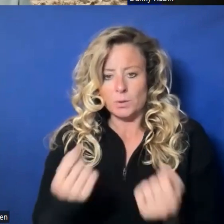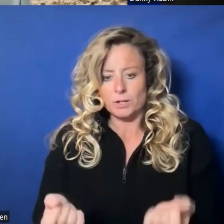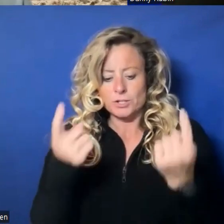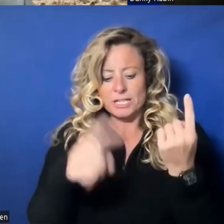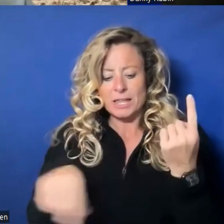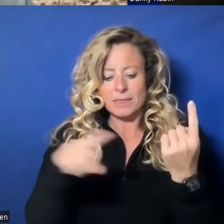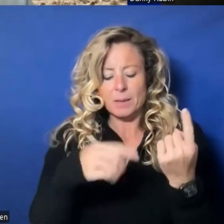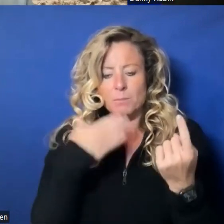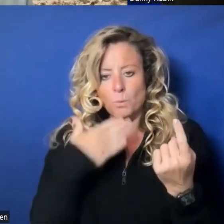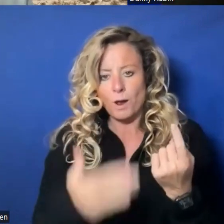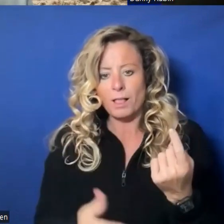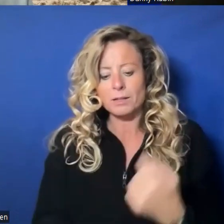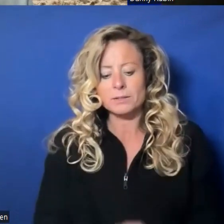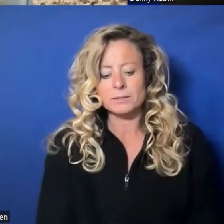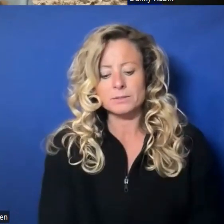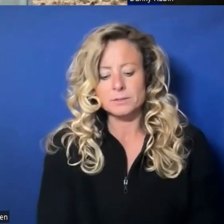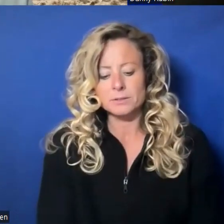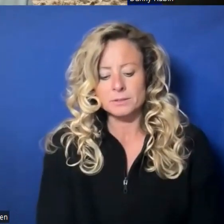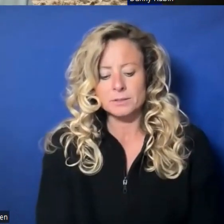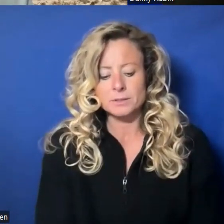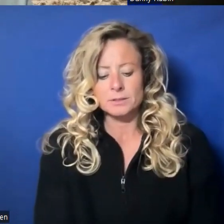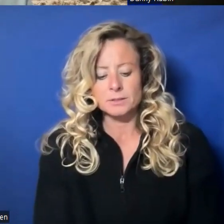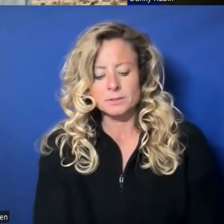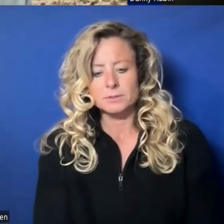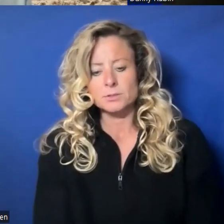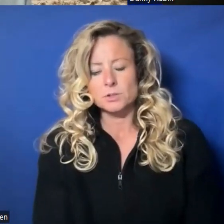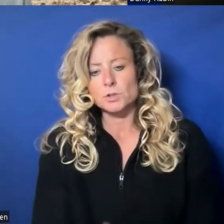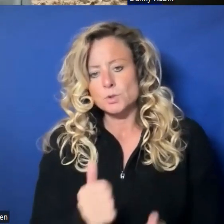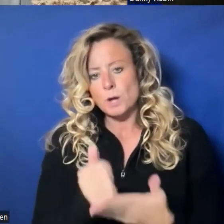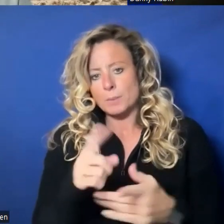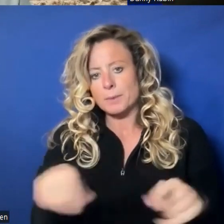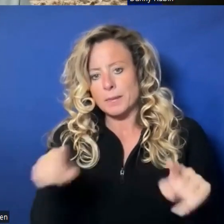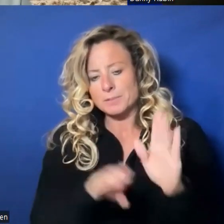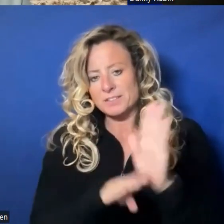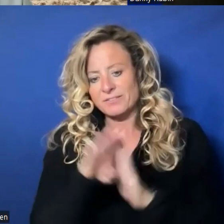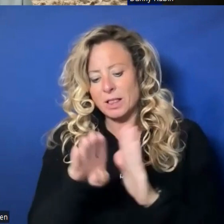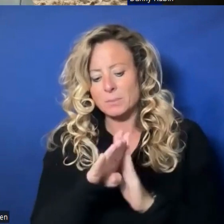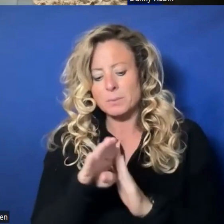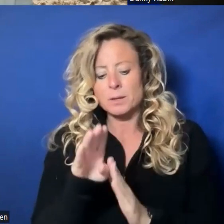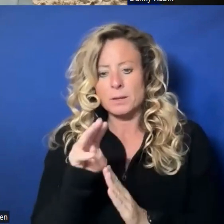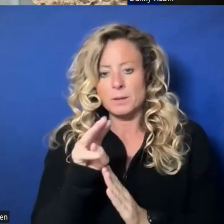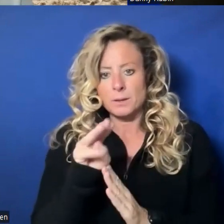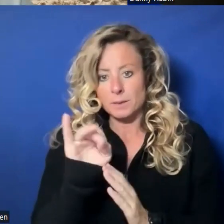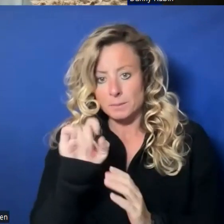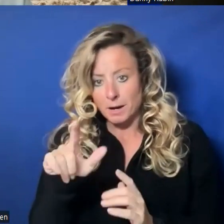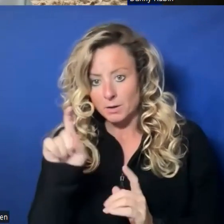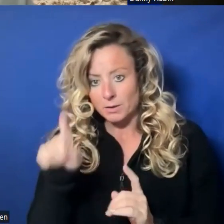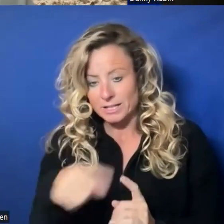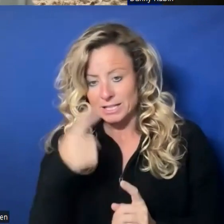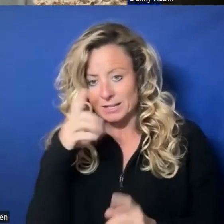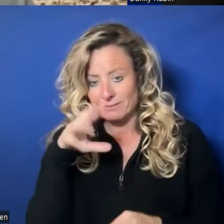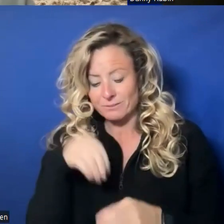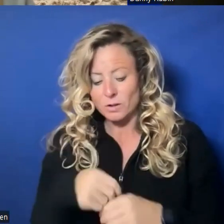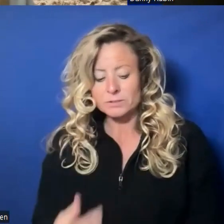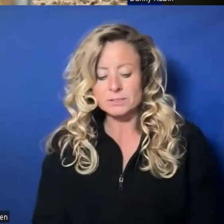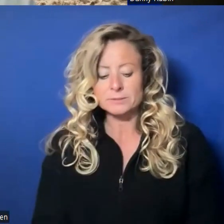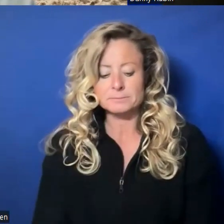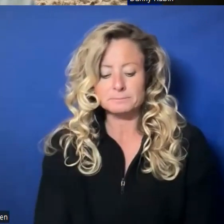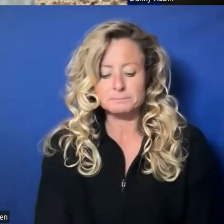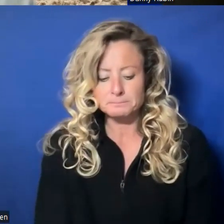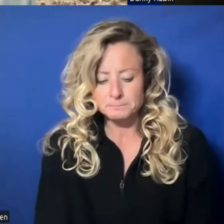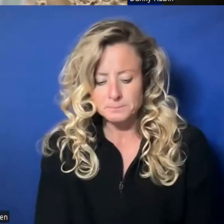their effort so I can help them to develop the model they need in their domain.